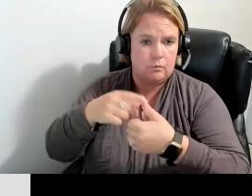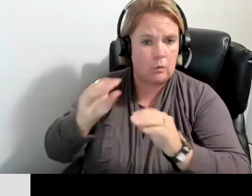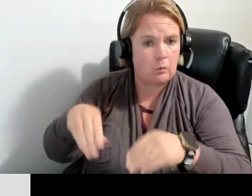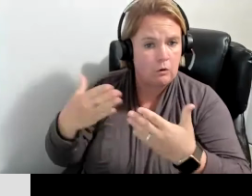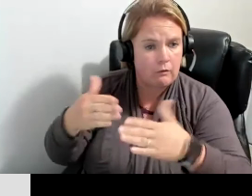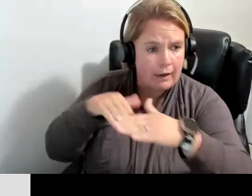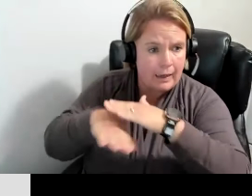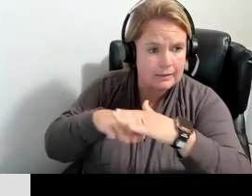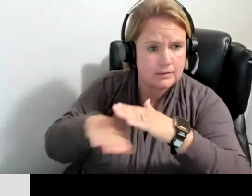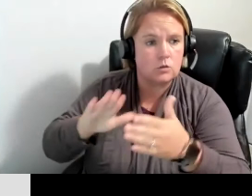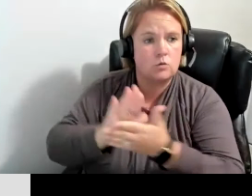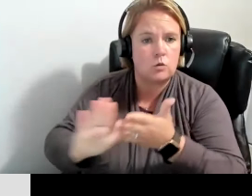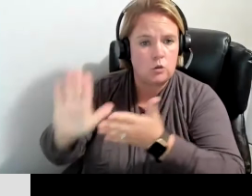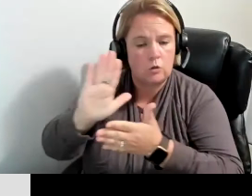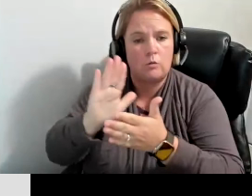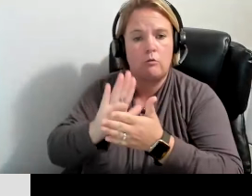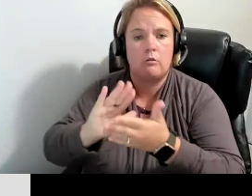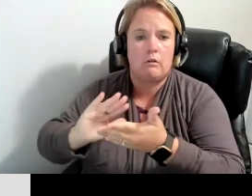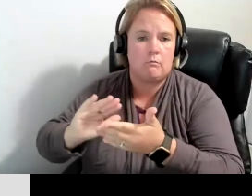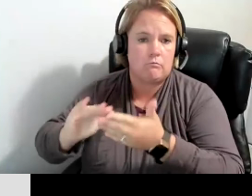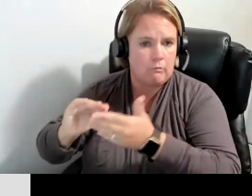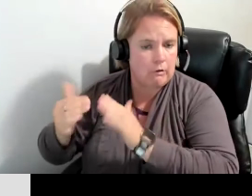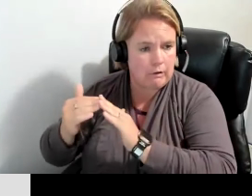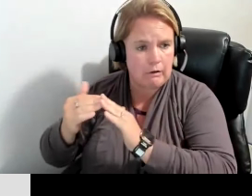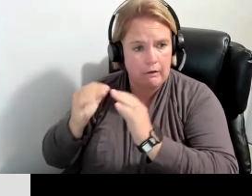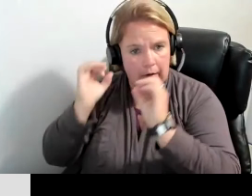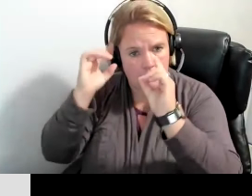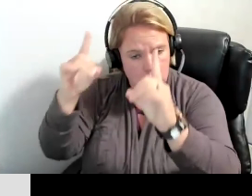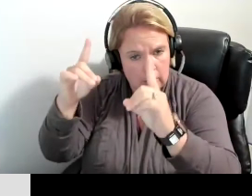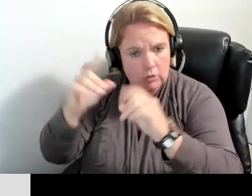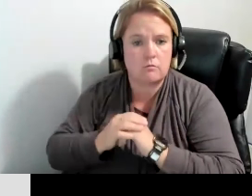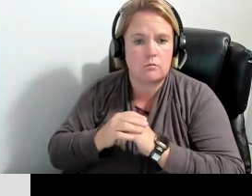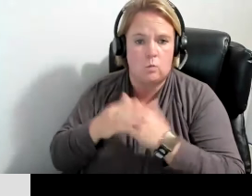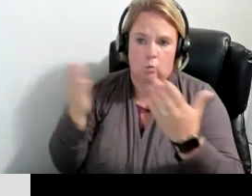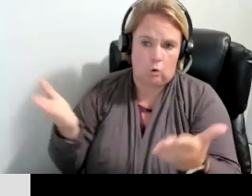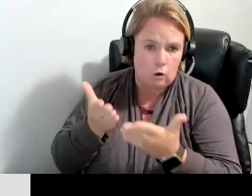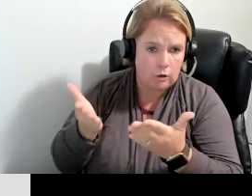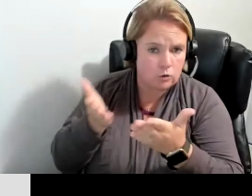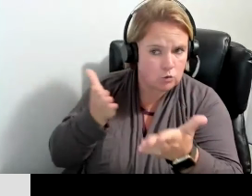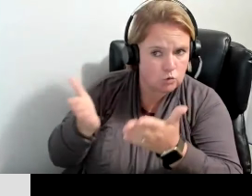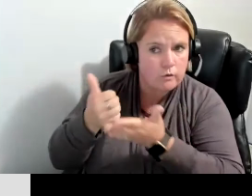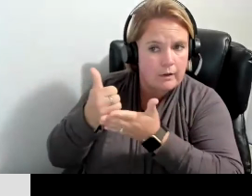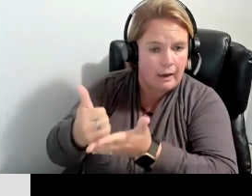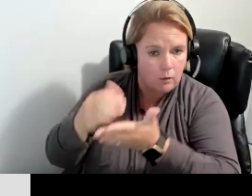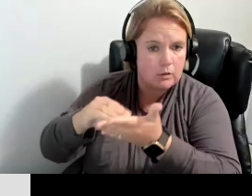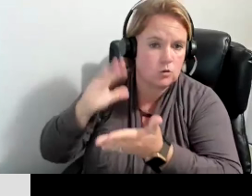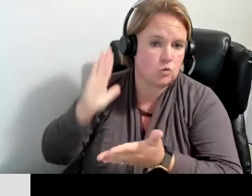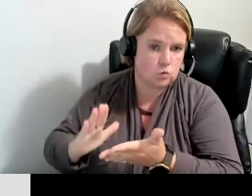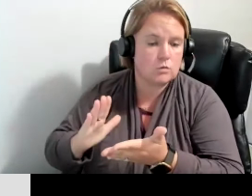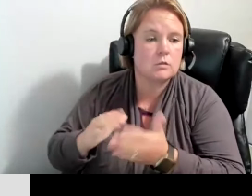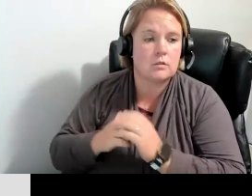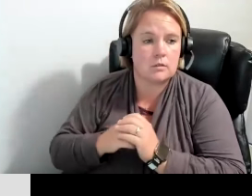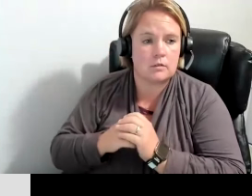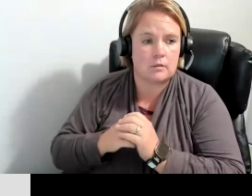college education. Obviously, we're all here at Fresno City College. We all work here. We're all here serving students. And what we're trying to